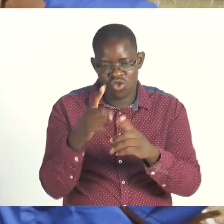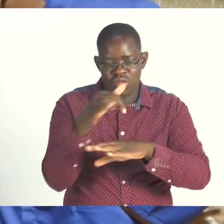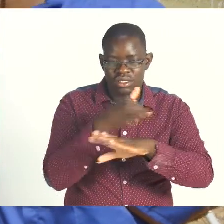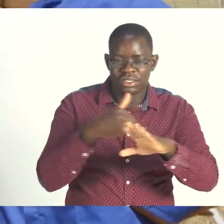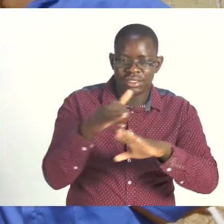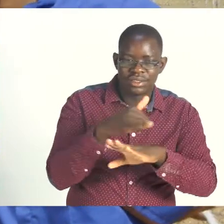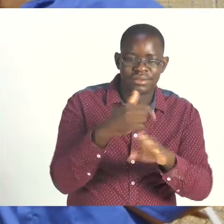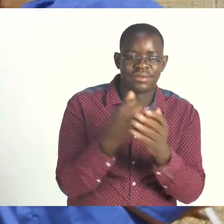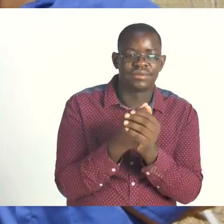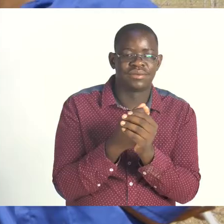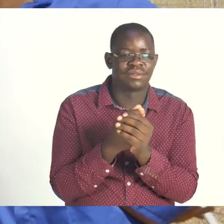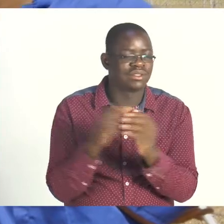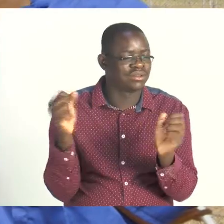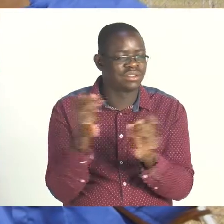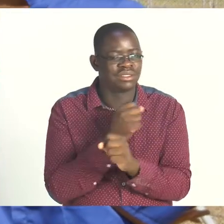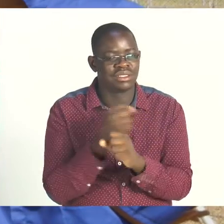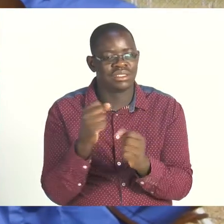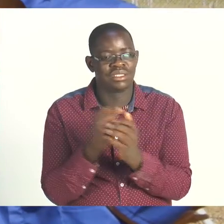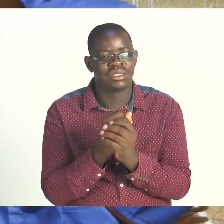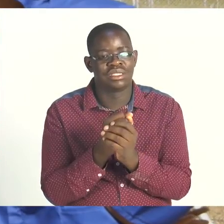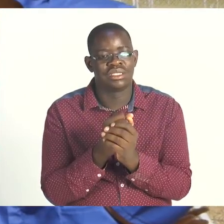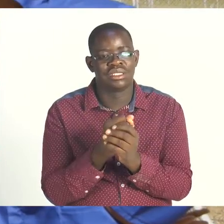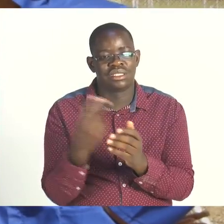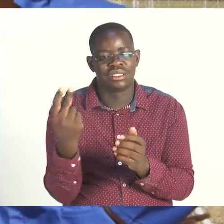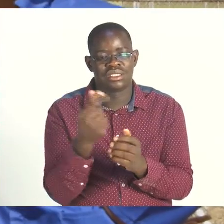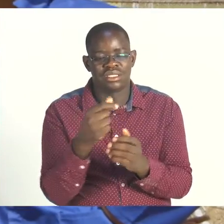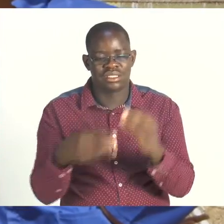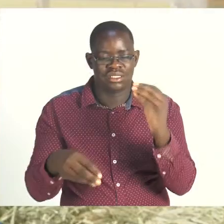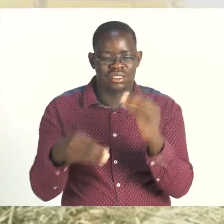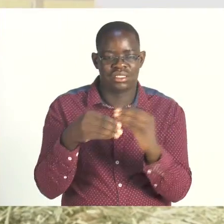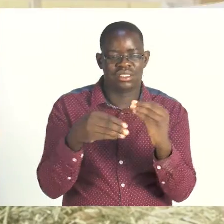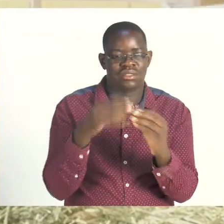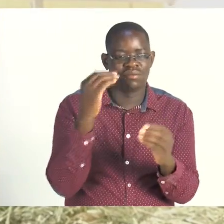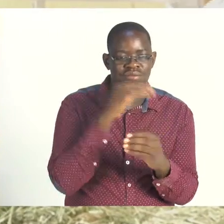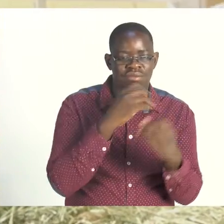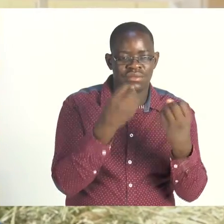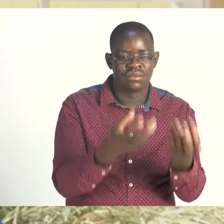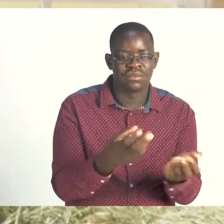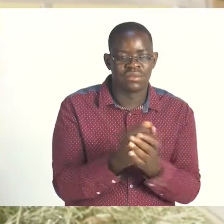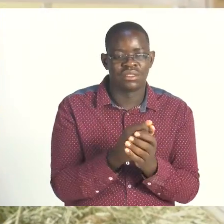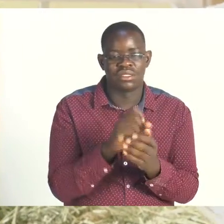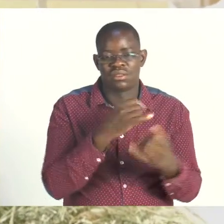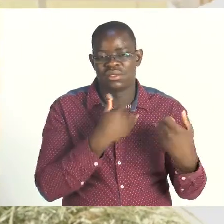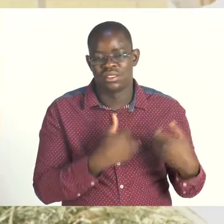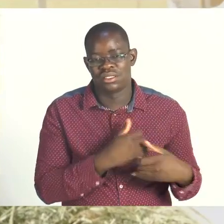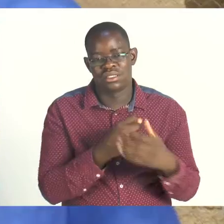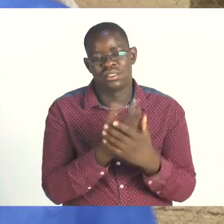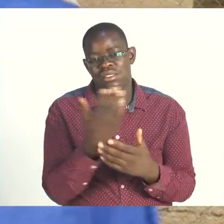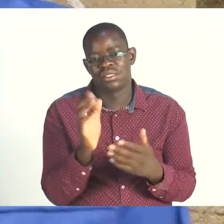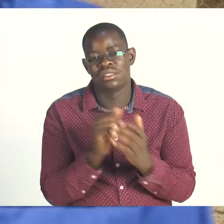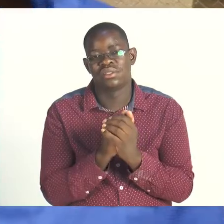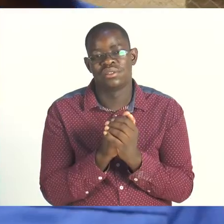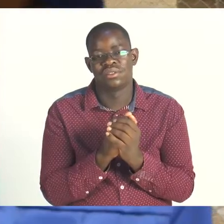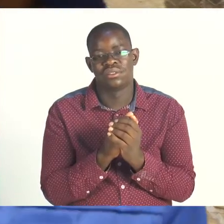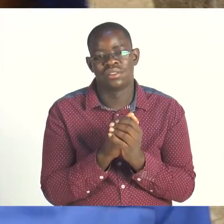and I can't, man. I have to get my sheep a little something extra to eat, man. I mean, they are my livelihood, after all. I see